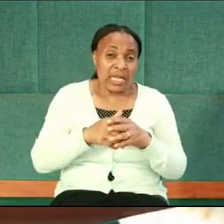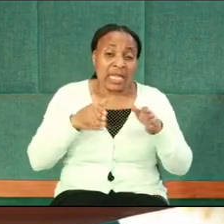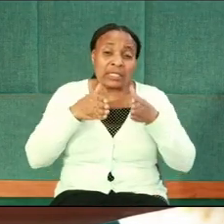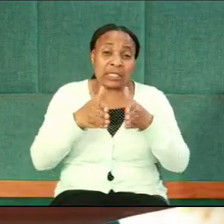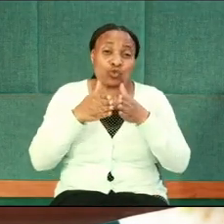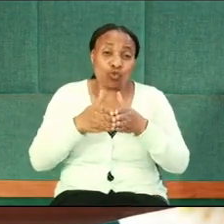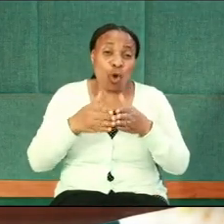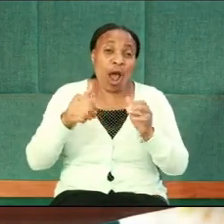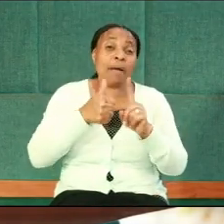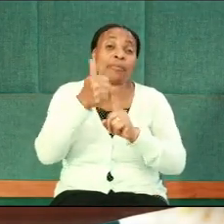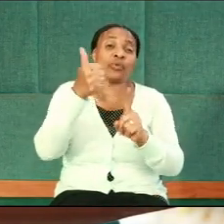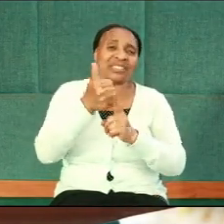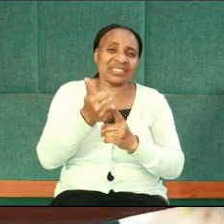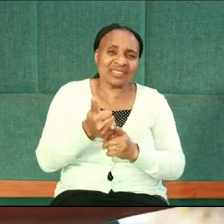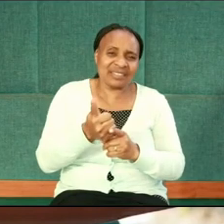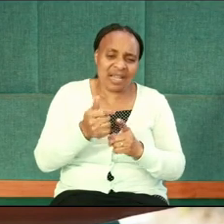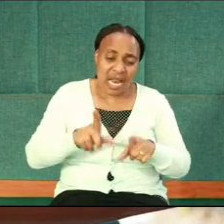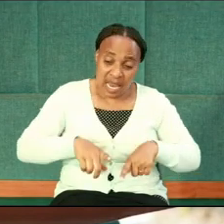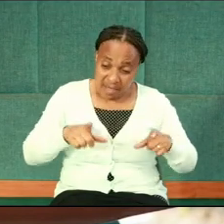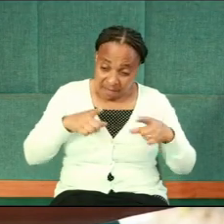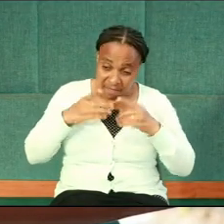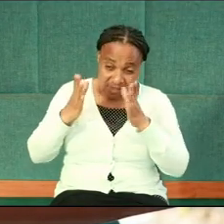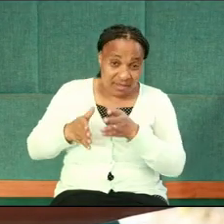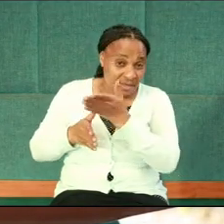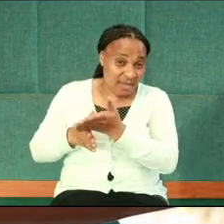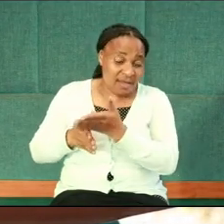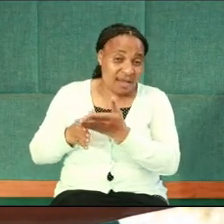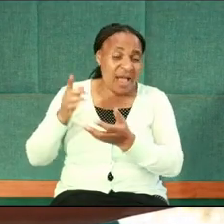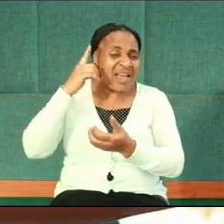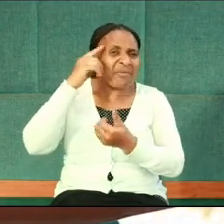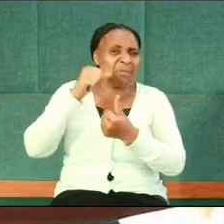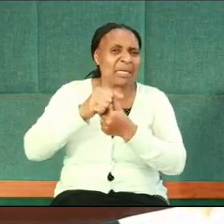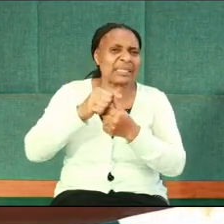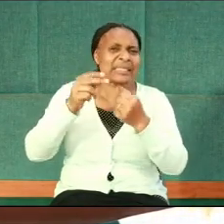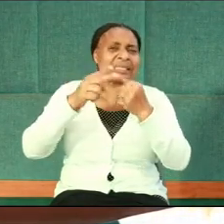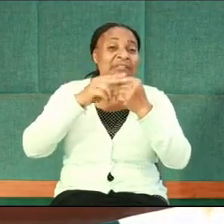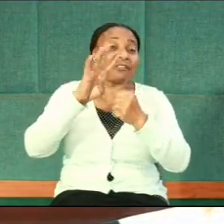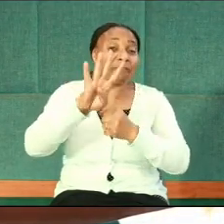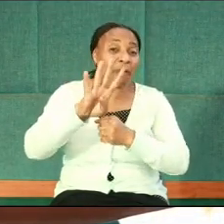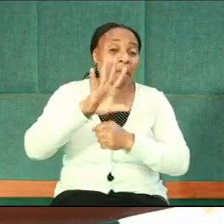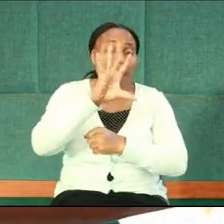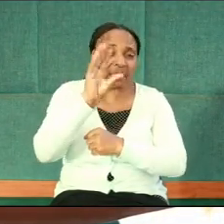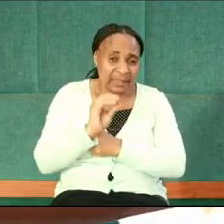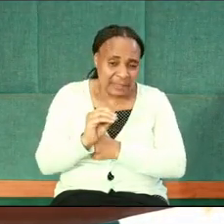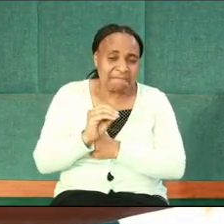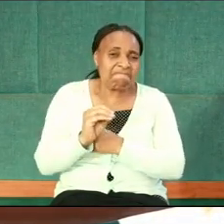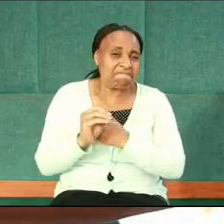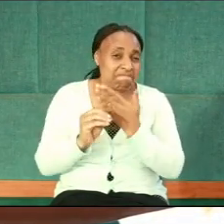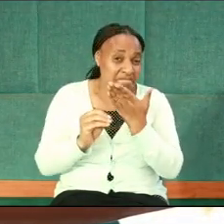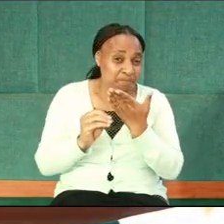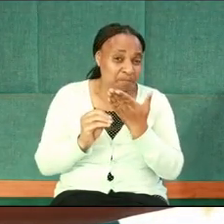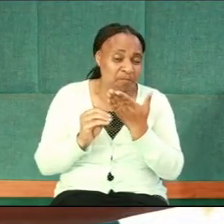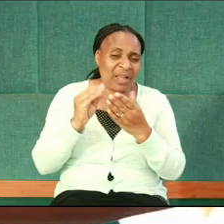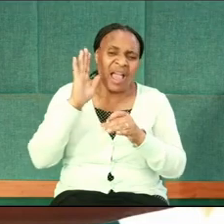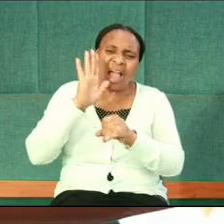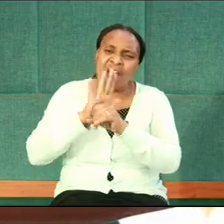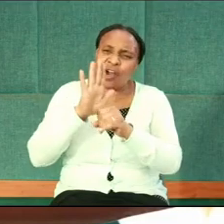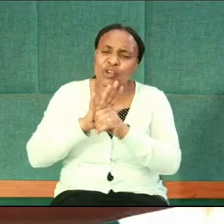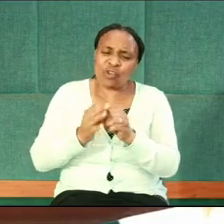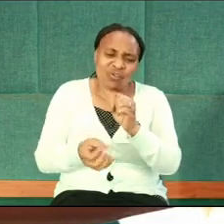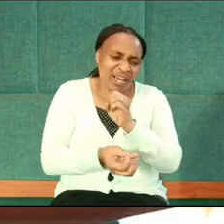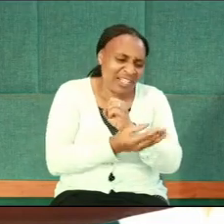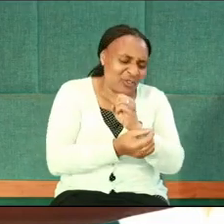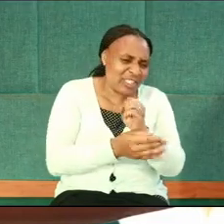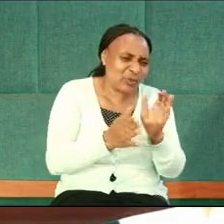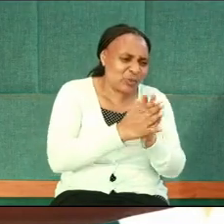sexual survivors. And I realized actually it was 74%, despite the fact that there's a lot of counseling